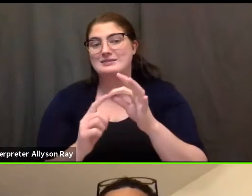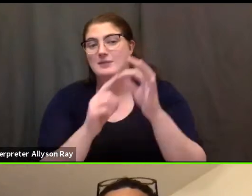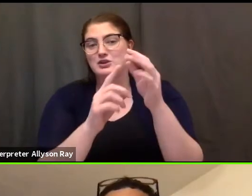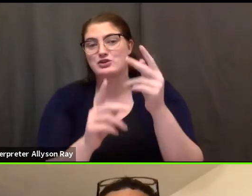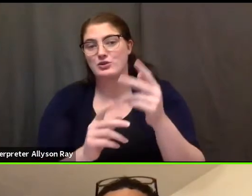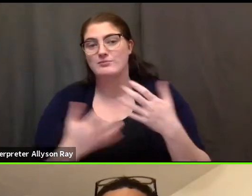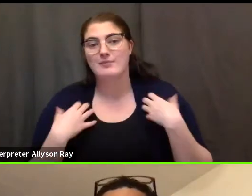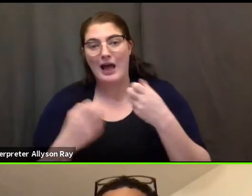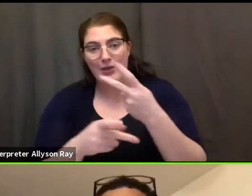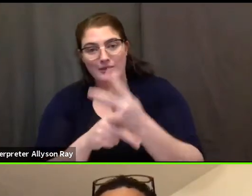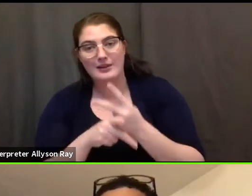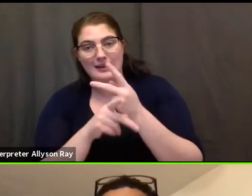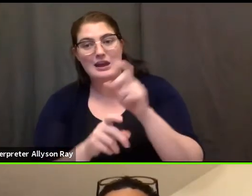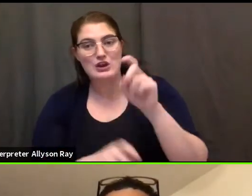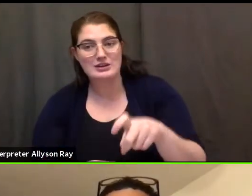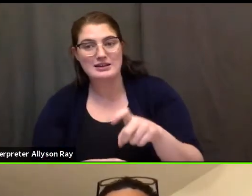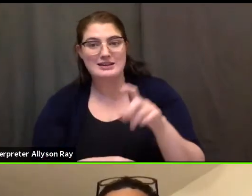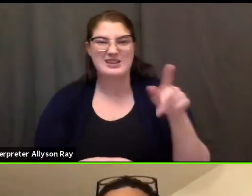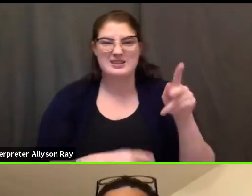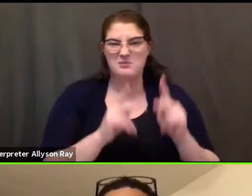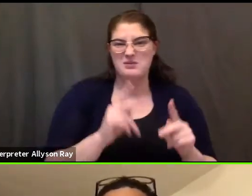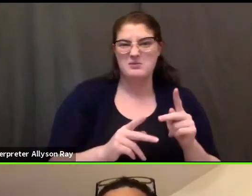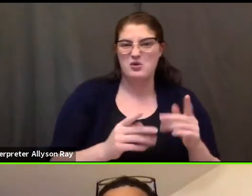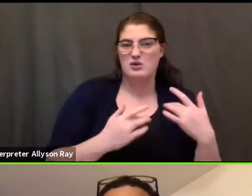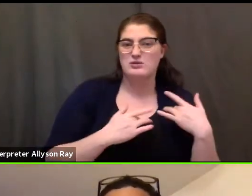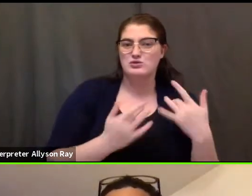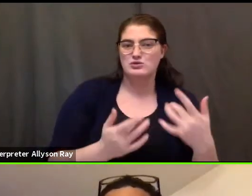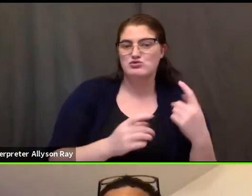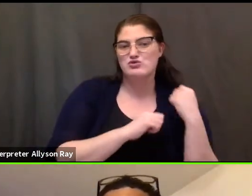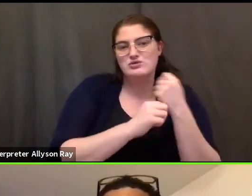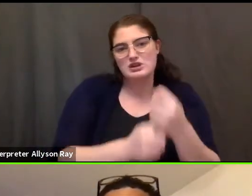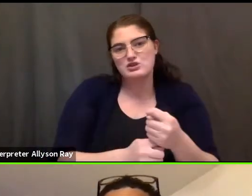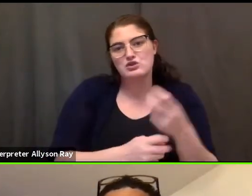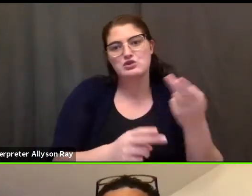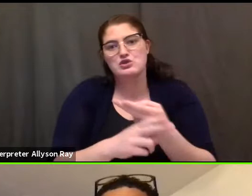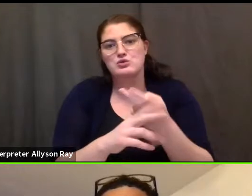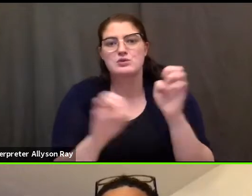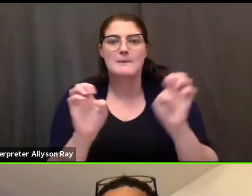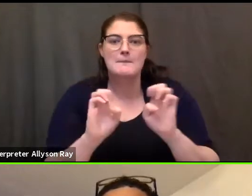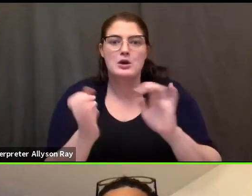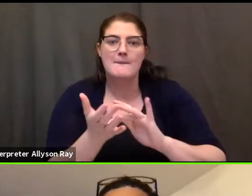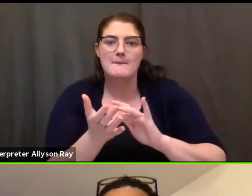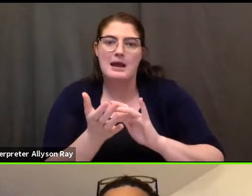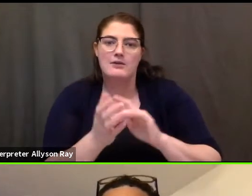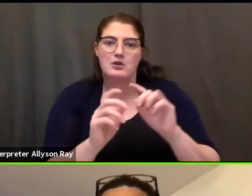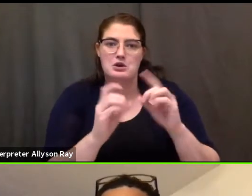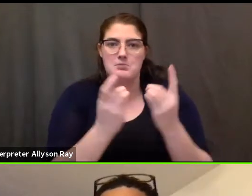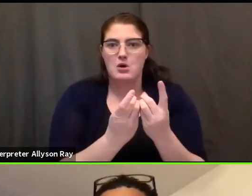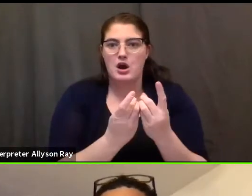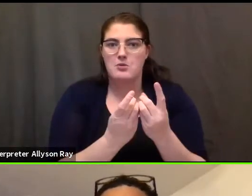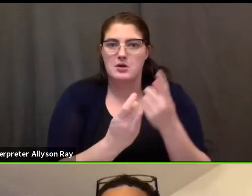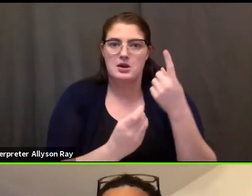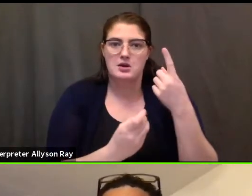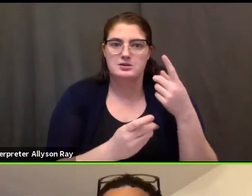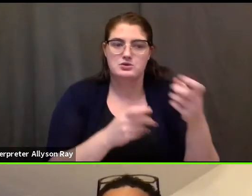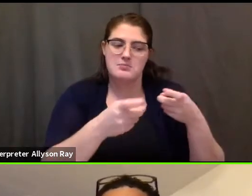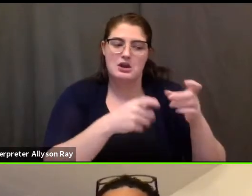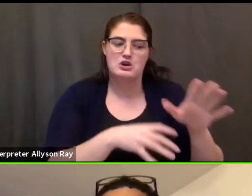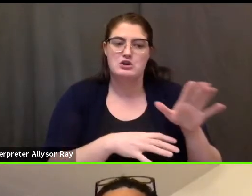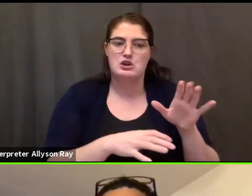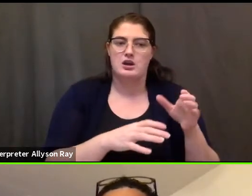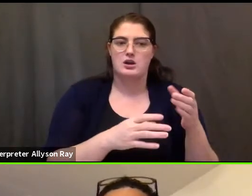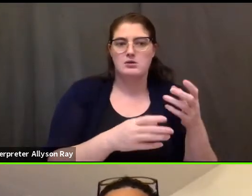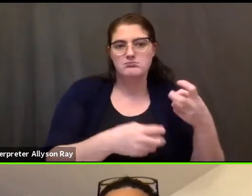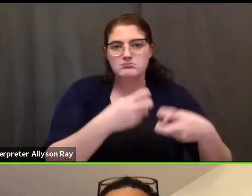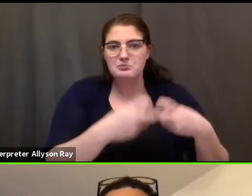who have traditionally utilized the emergency department as a means for managing their chronic conditions. Many of these patients have multiple